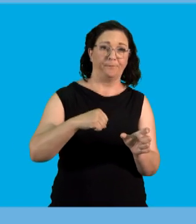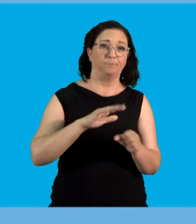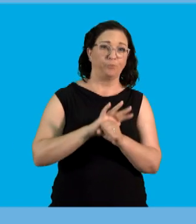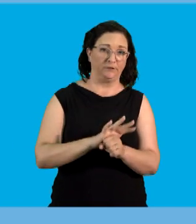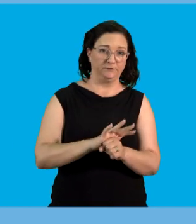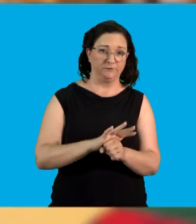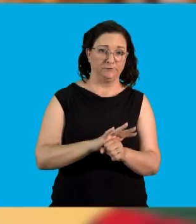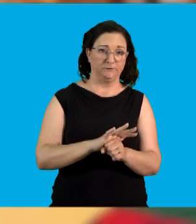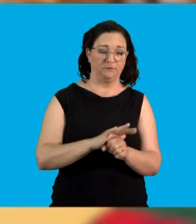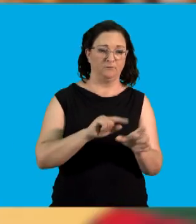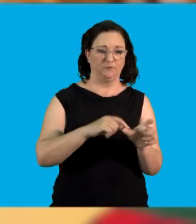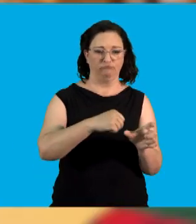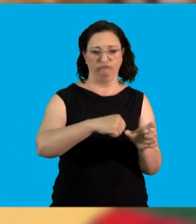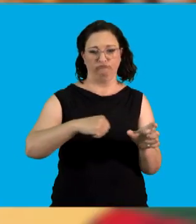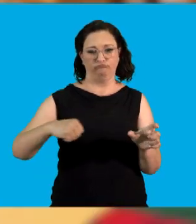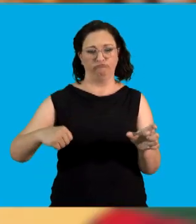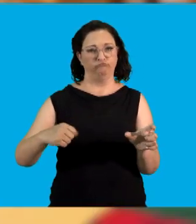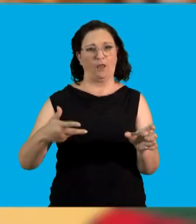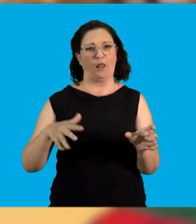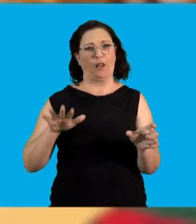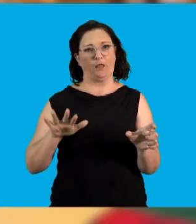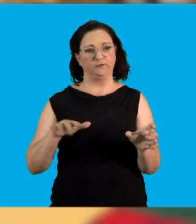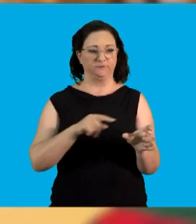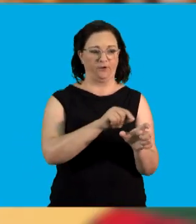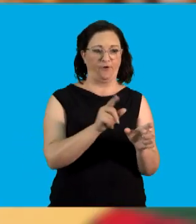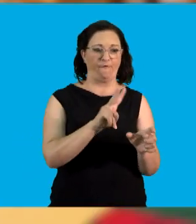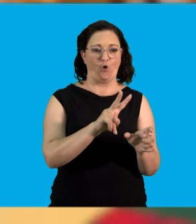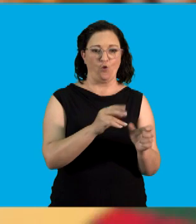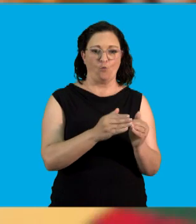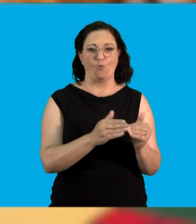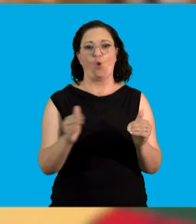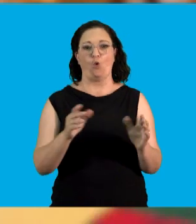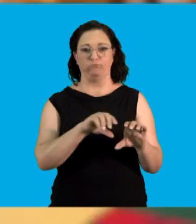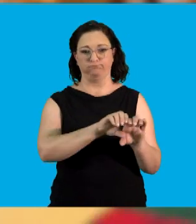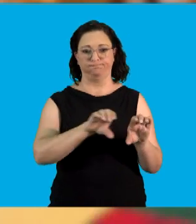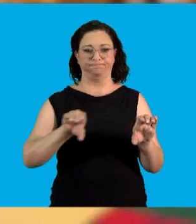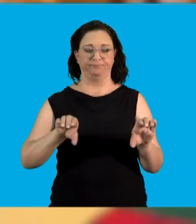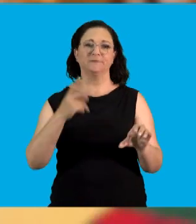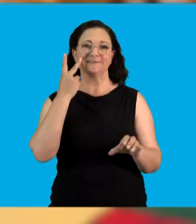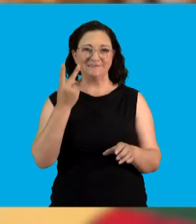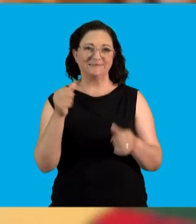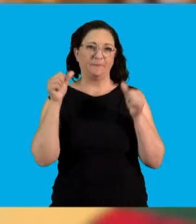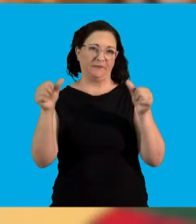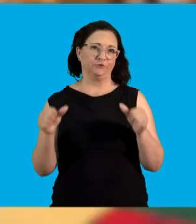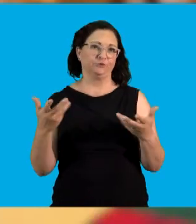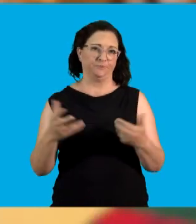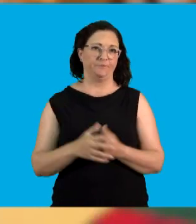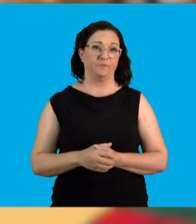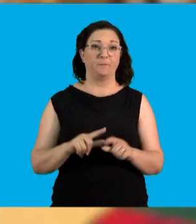is increasing. As the volume is increasing, the pressure is decreasing. So right, learners, before we